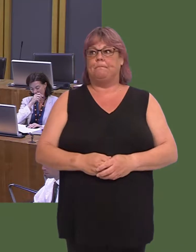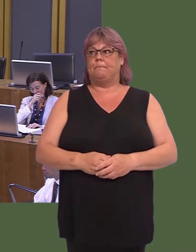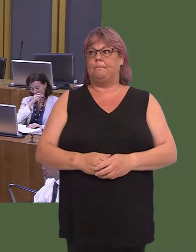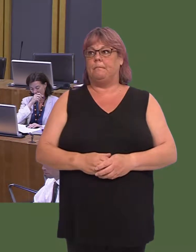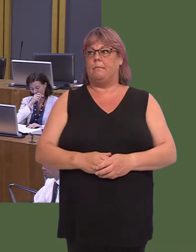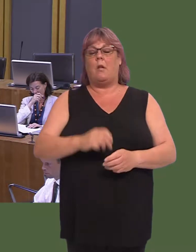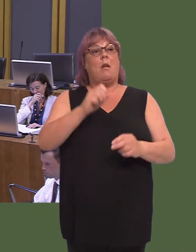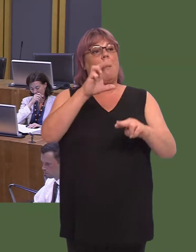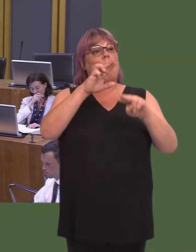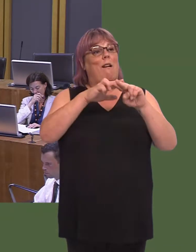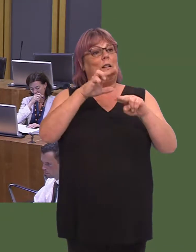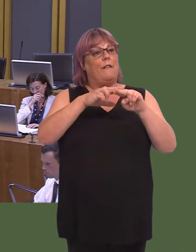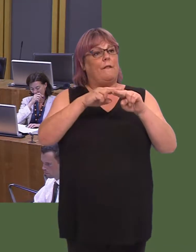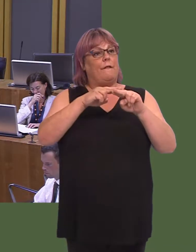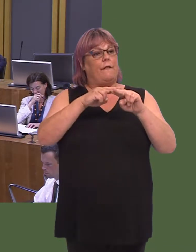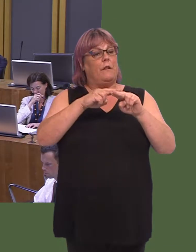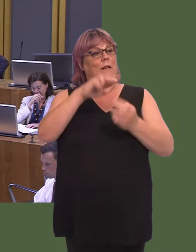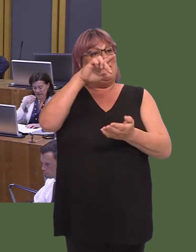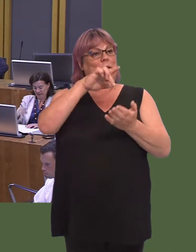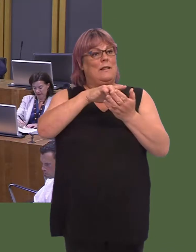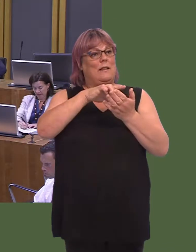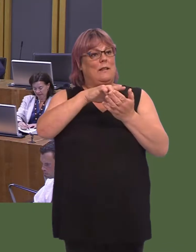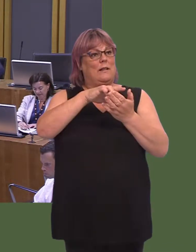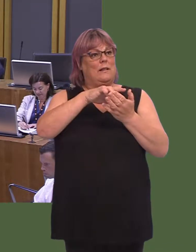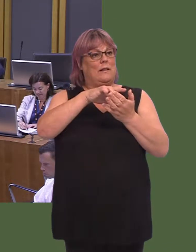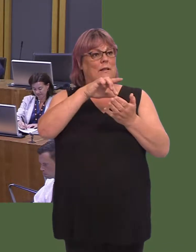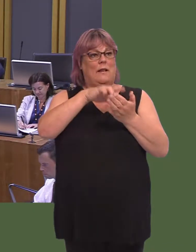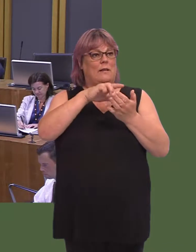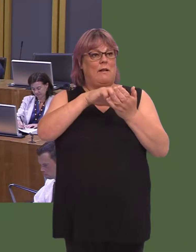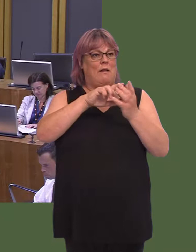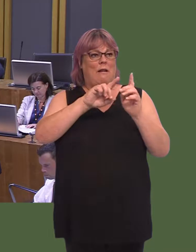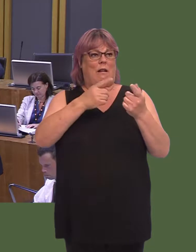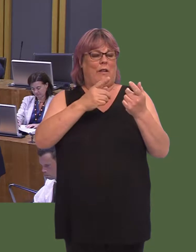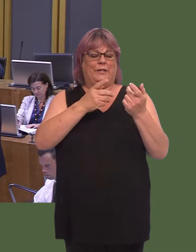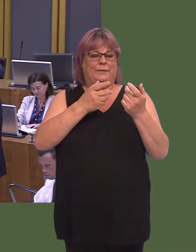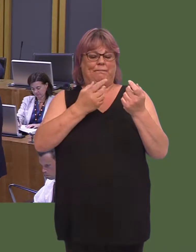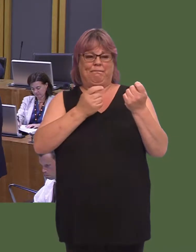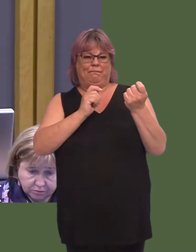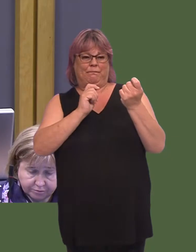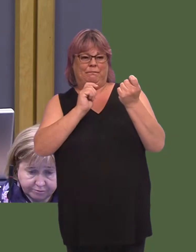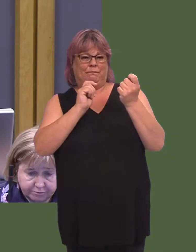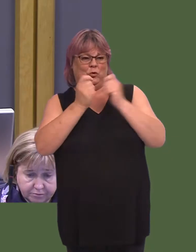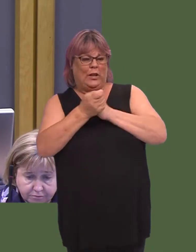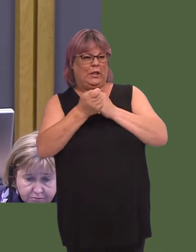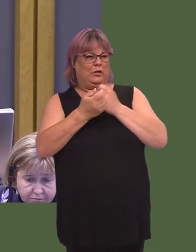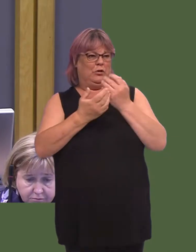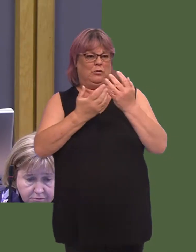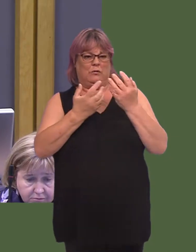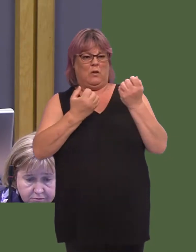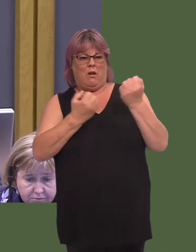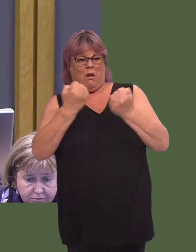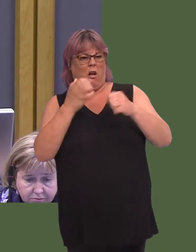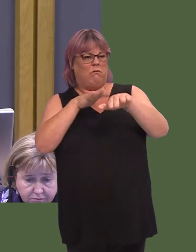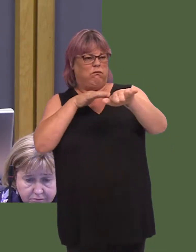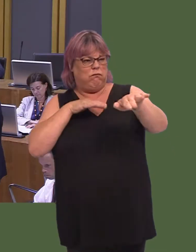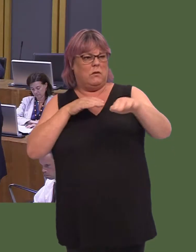I mean, there is no way that Cardiff City Centre can plan its way out of traffic congestion simply by roads. I mean, that's self-evident. Is why, of course, we're